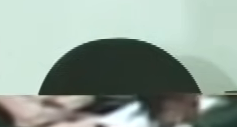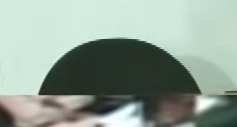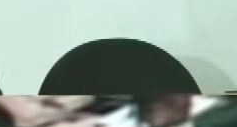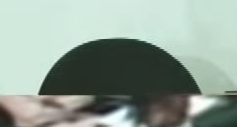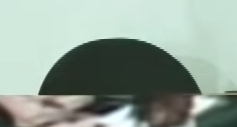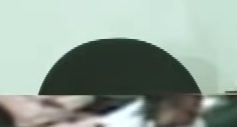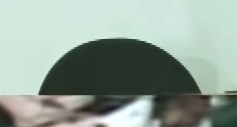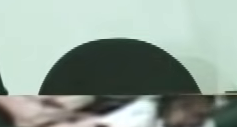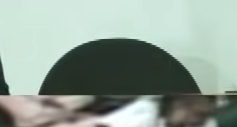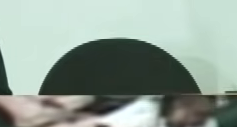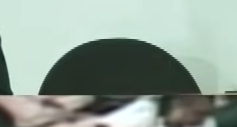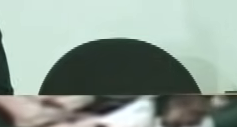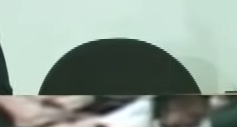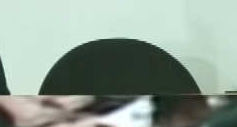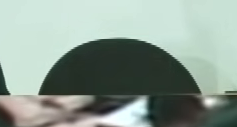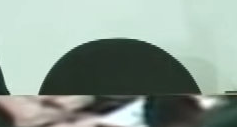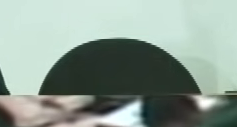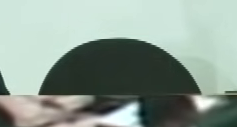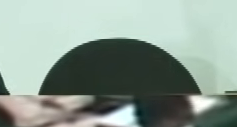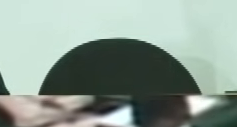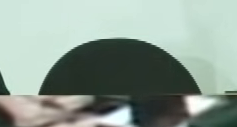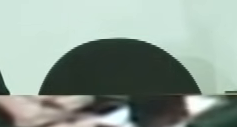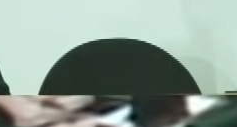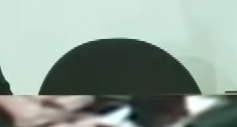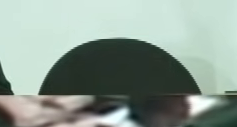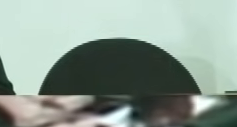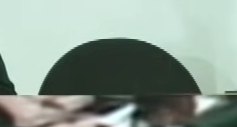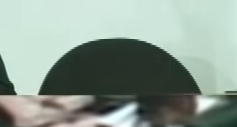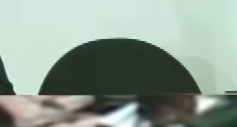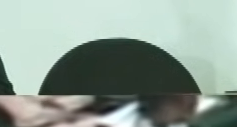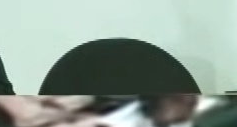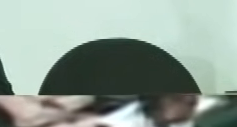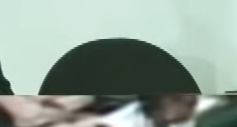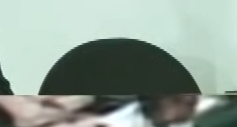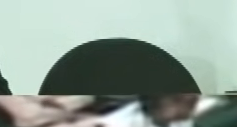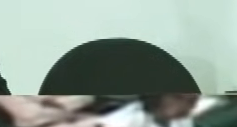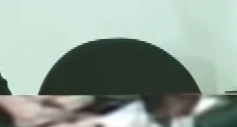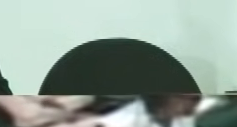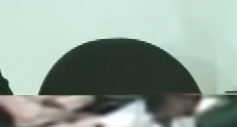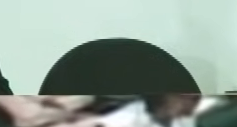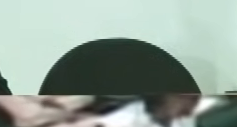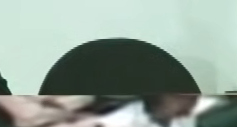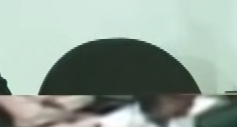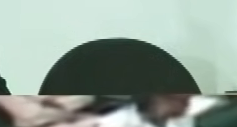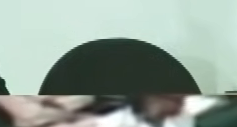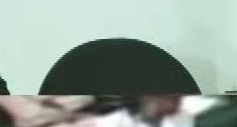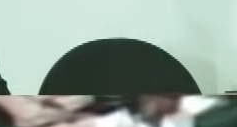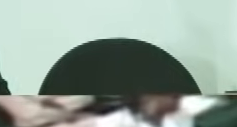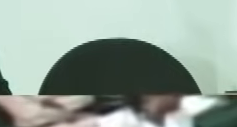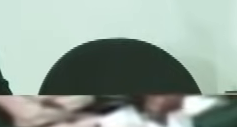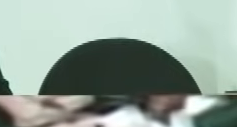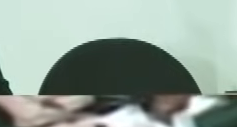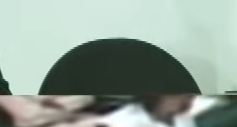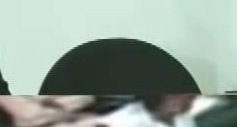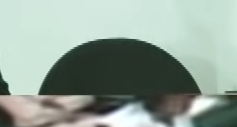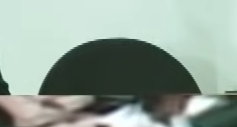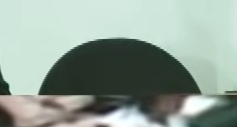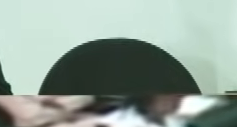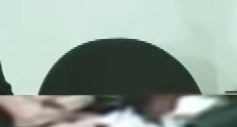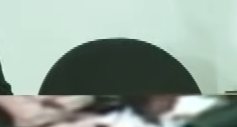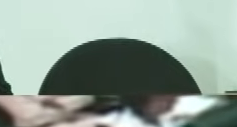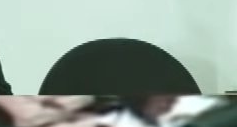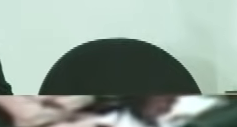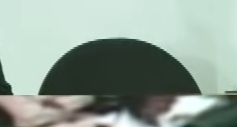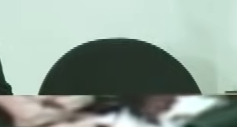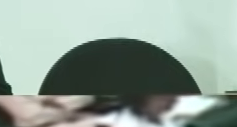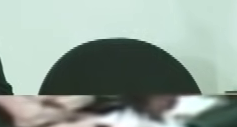Madam Speaker, I ask for the suspension, that the standing orders be suspended to